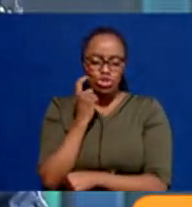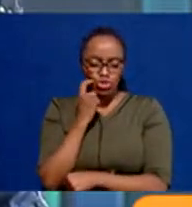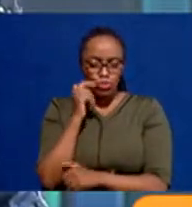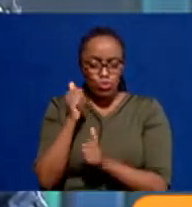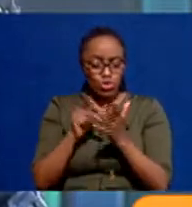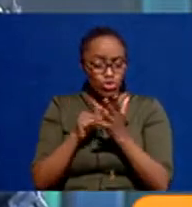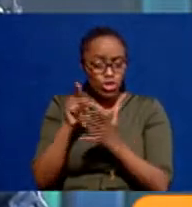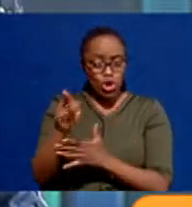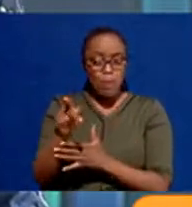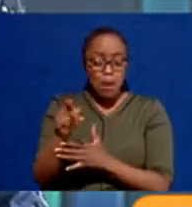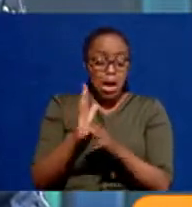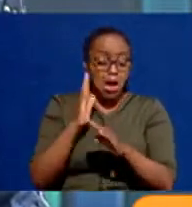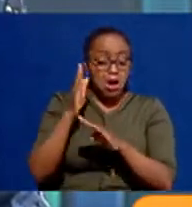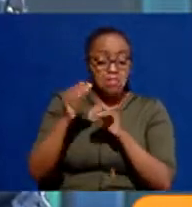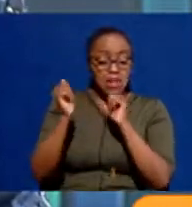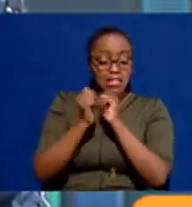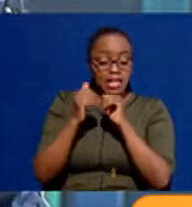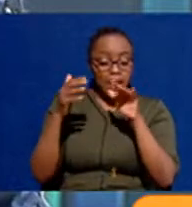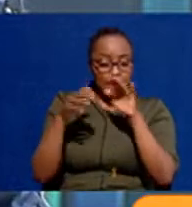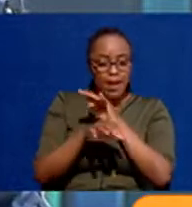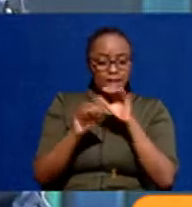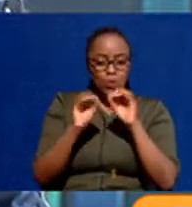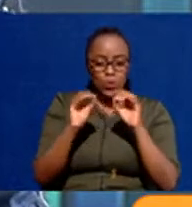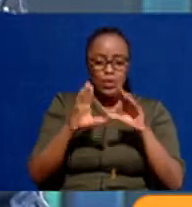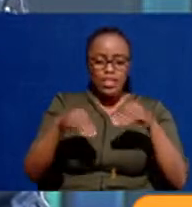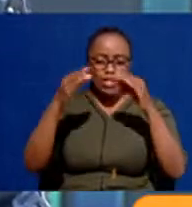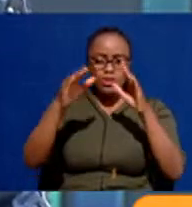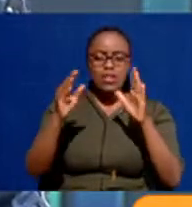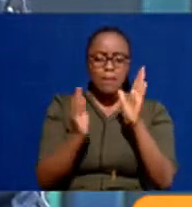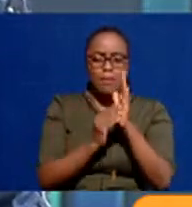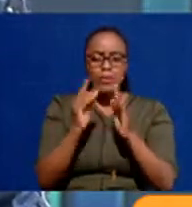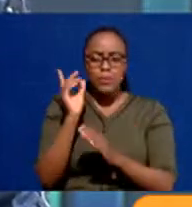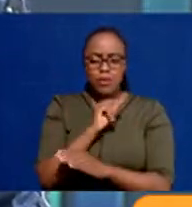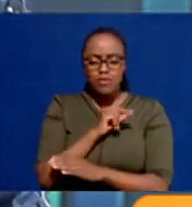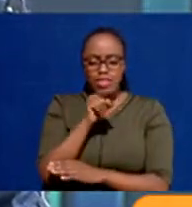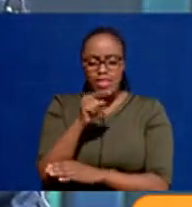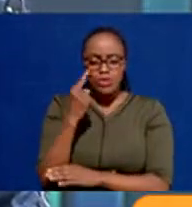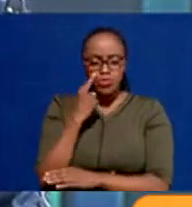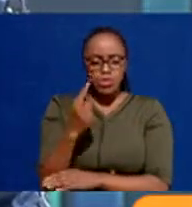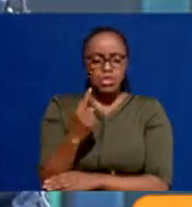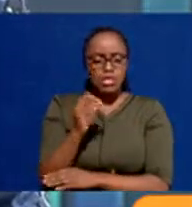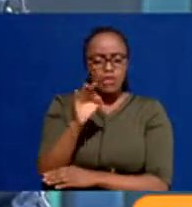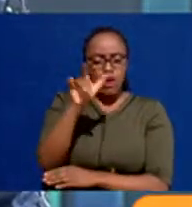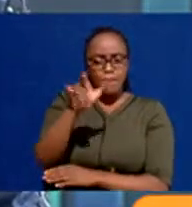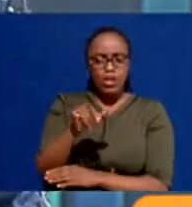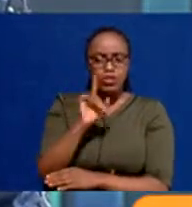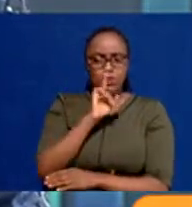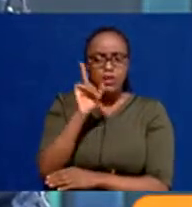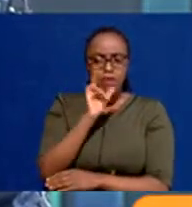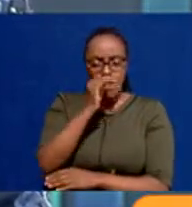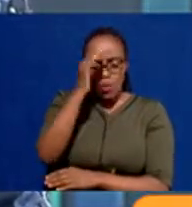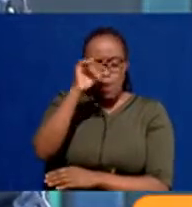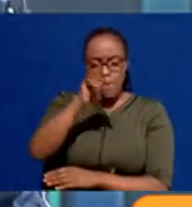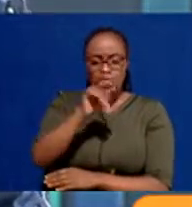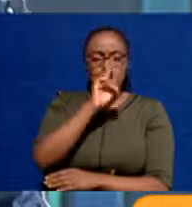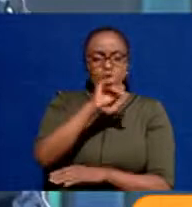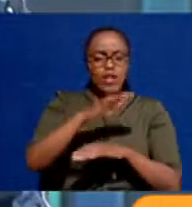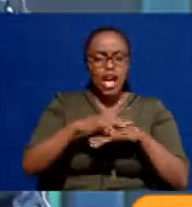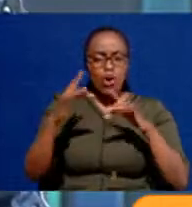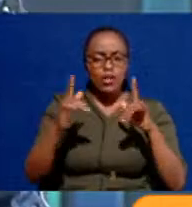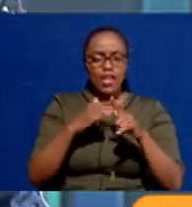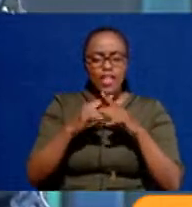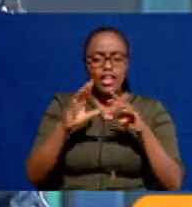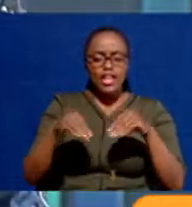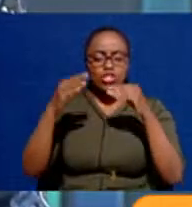order 10 bags. So even with the distributors, we have put that as a red mark. If someone orders, because you have to order online and